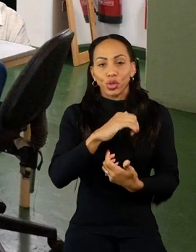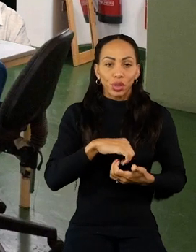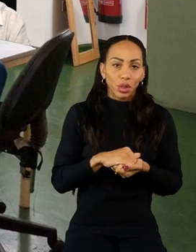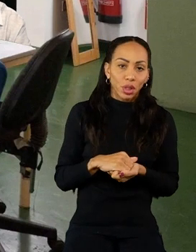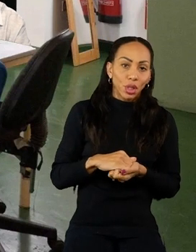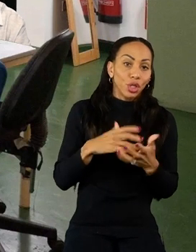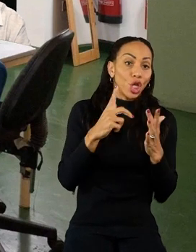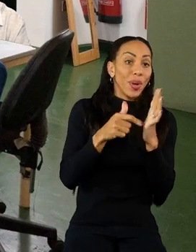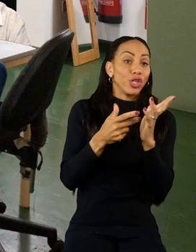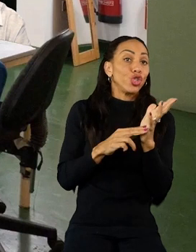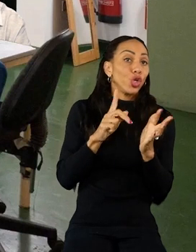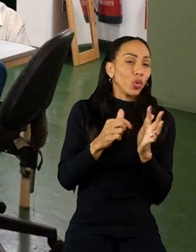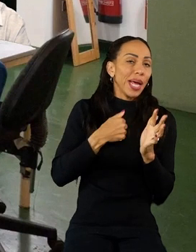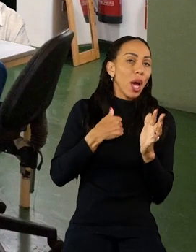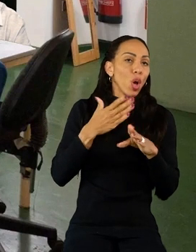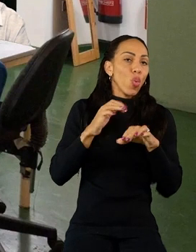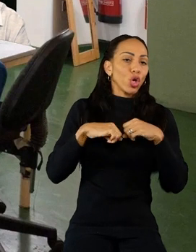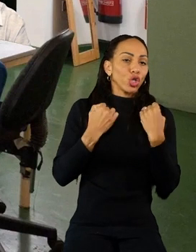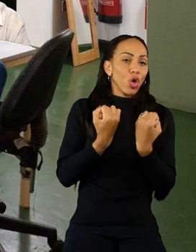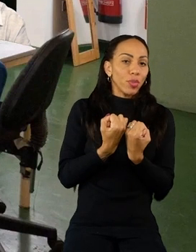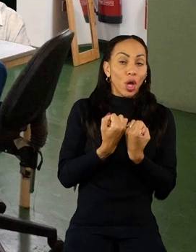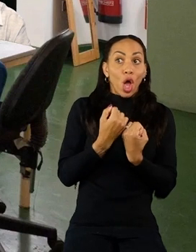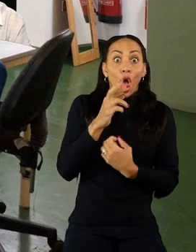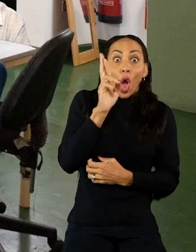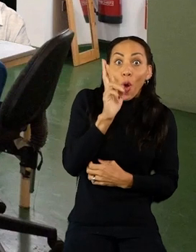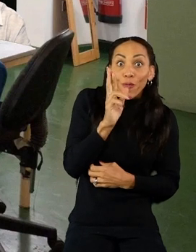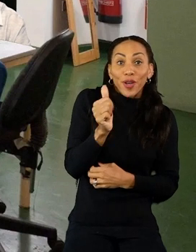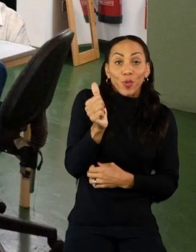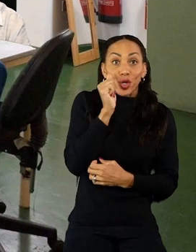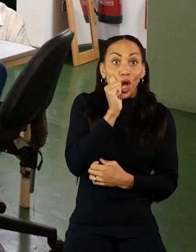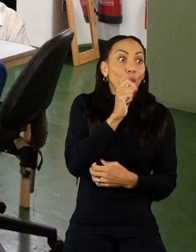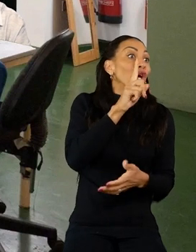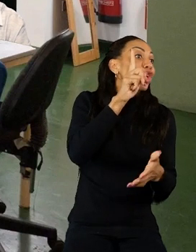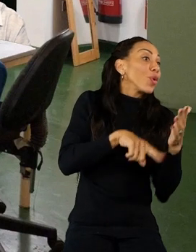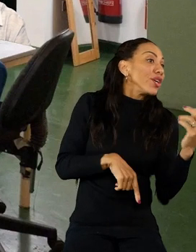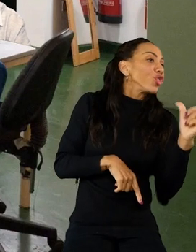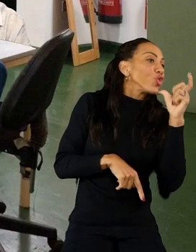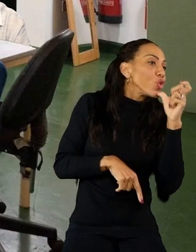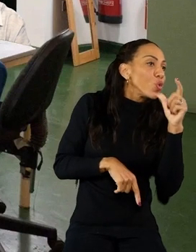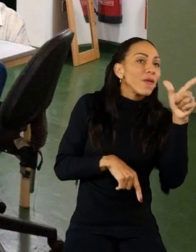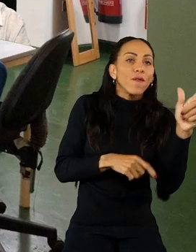we can come at that from a different angle. Right. So I think in June in our workshop,